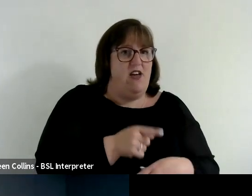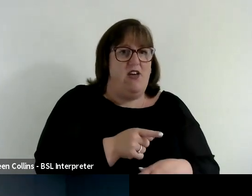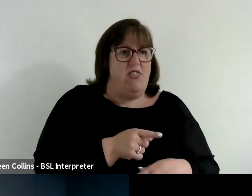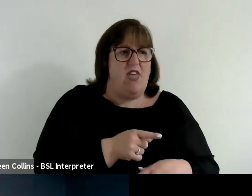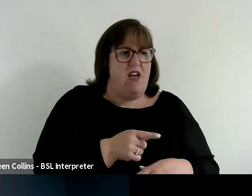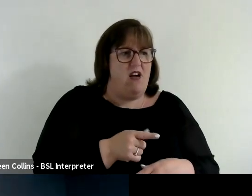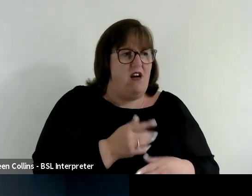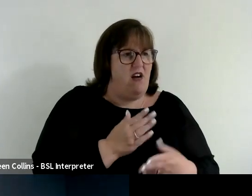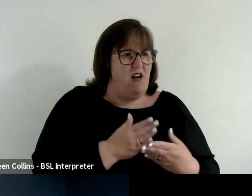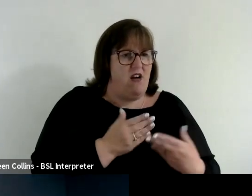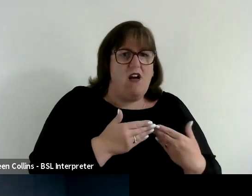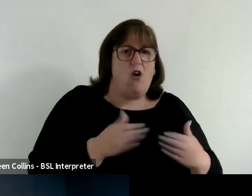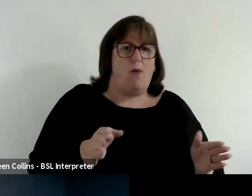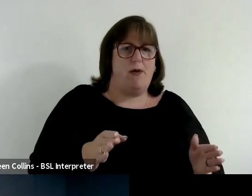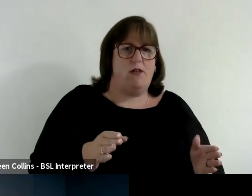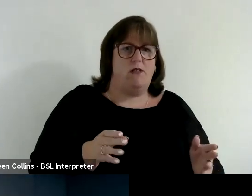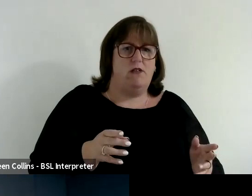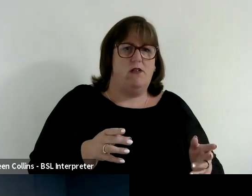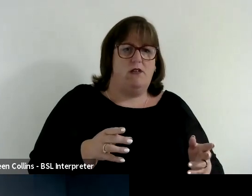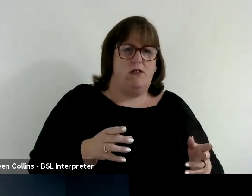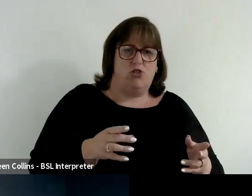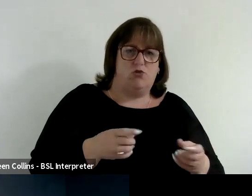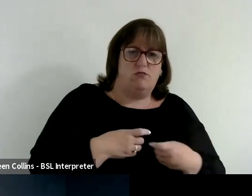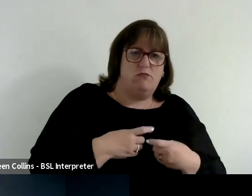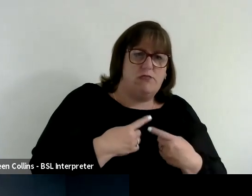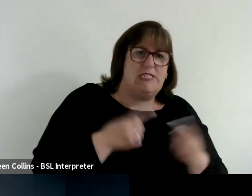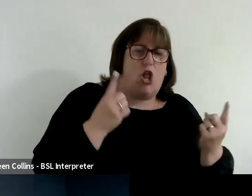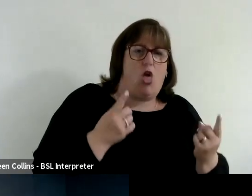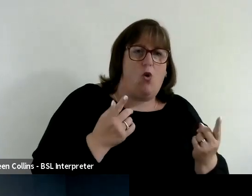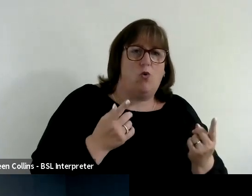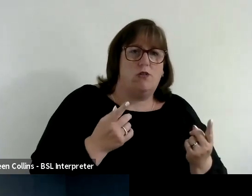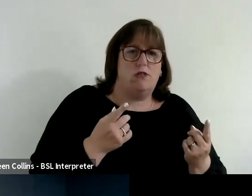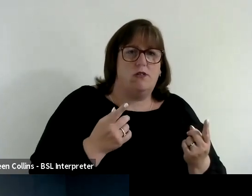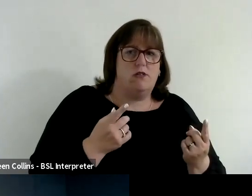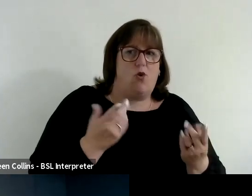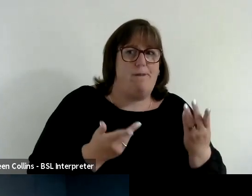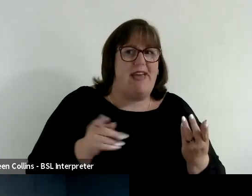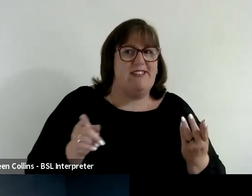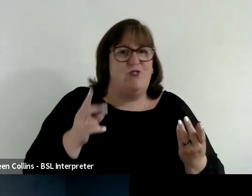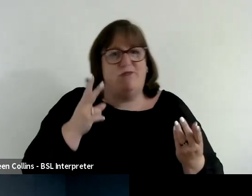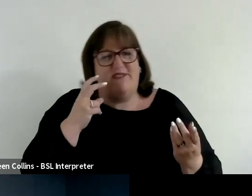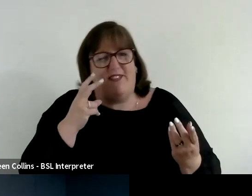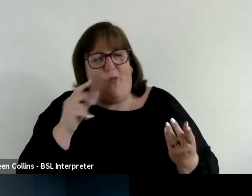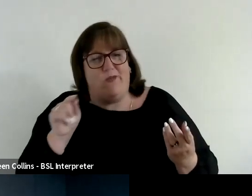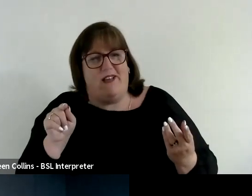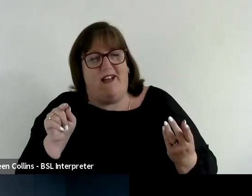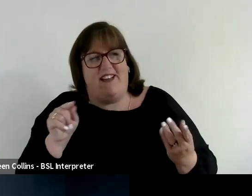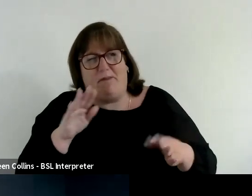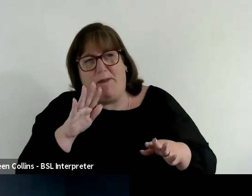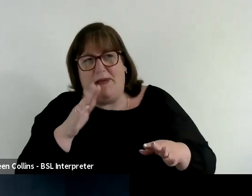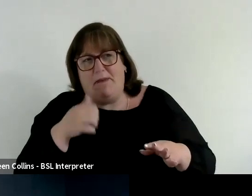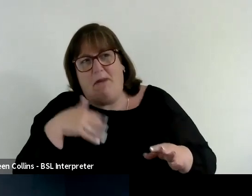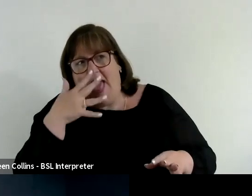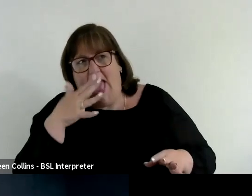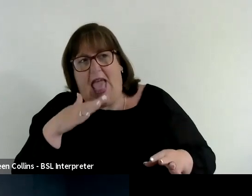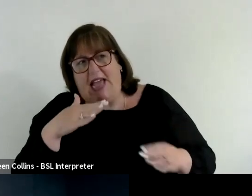more open at disclosing, like so much more than people of maybe like my age. So I think